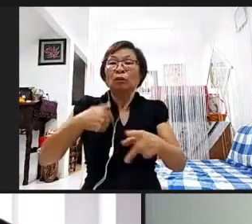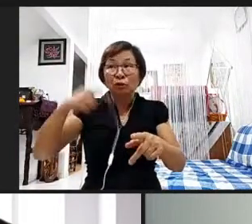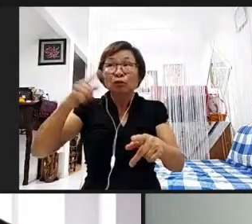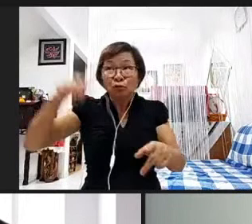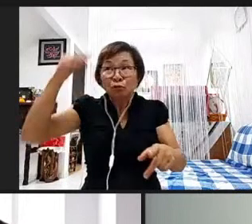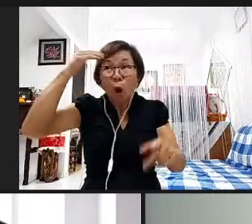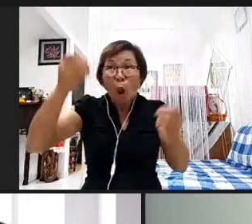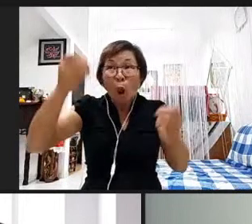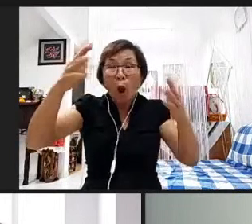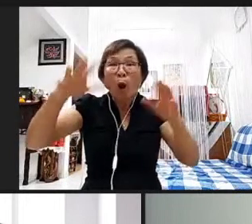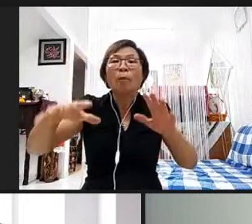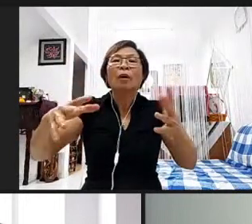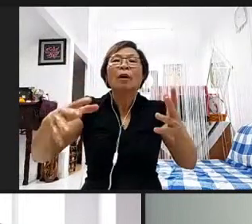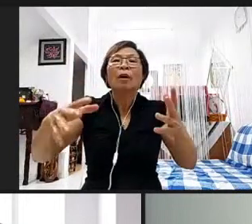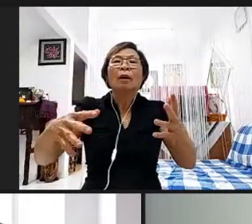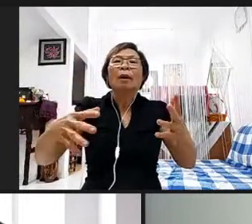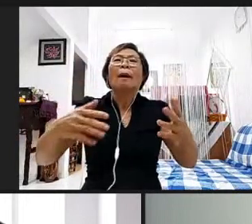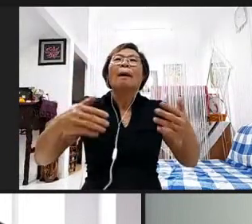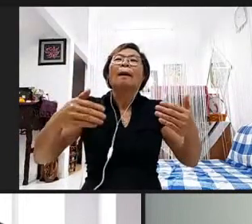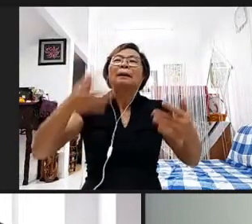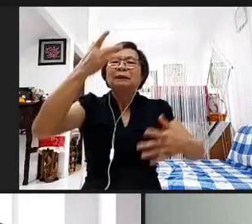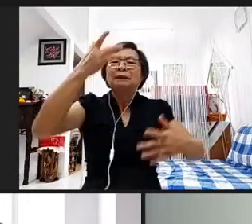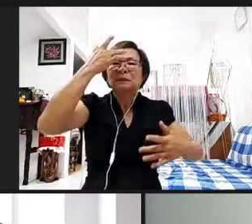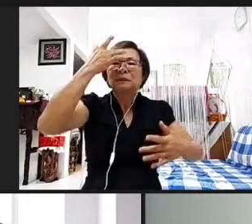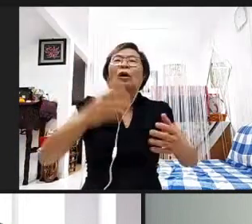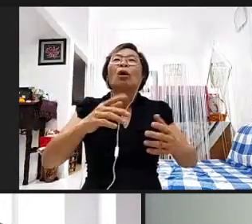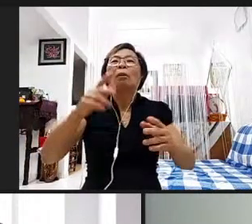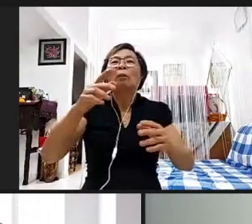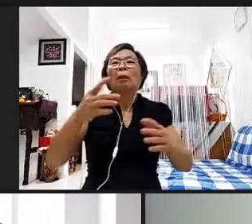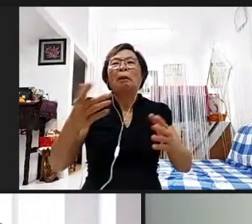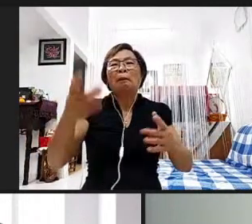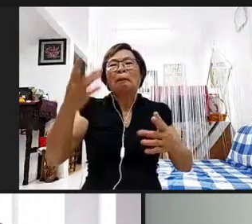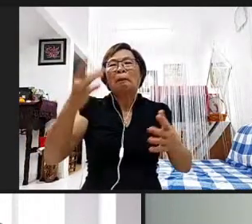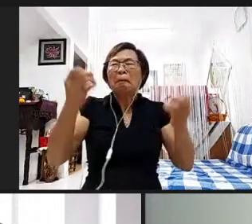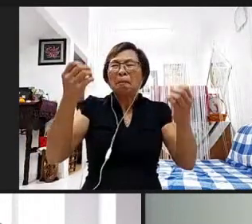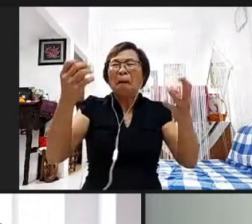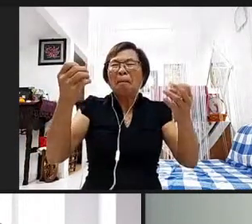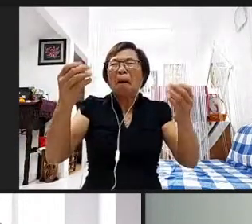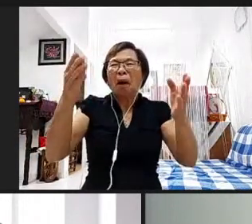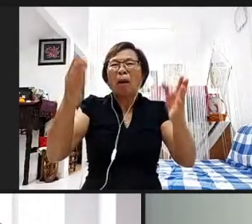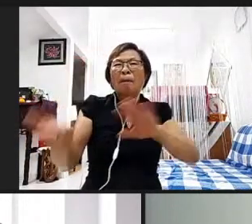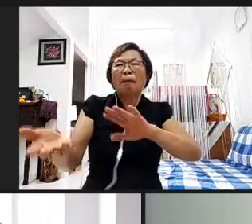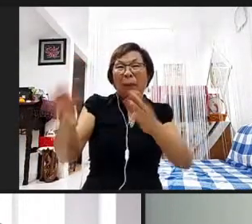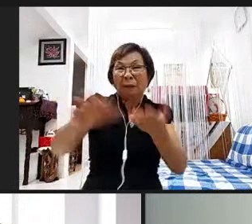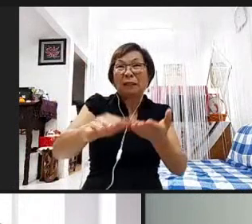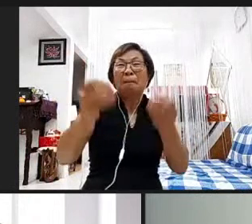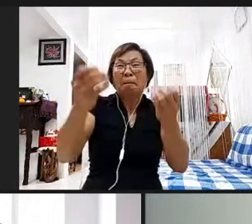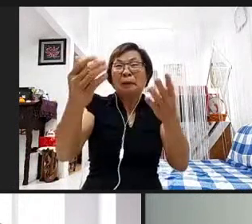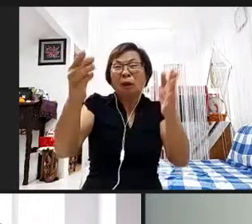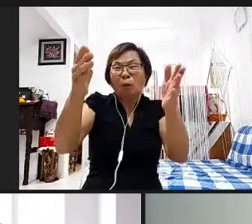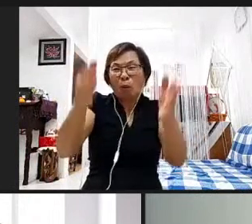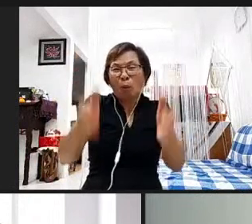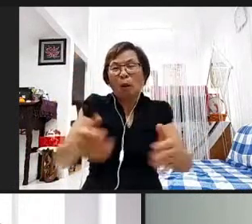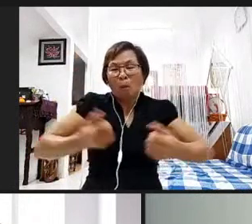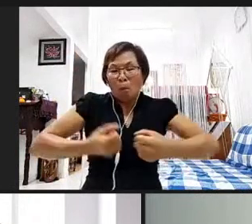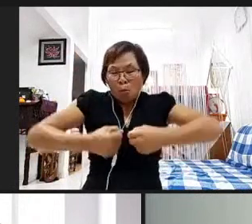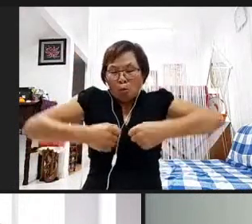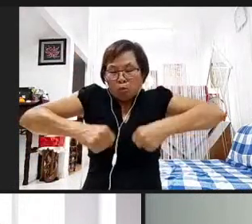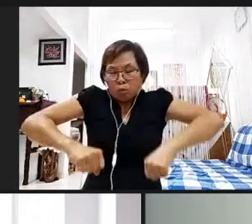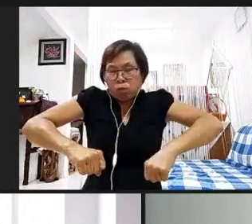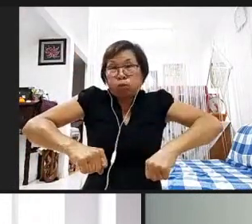morbidity occur in people who are obese. So I think this is an opportunity for those who are